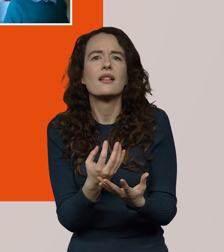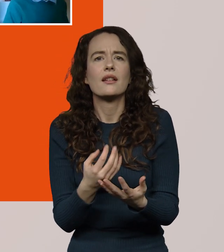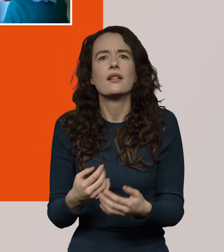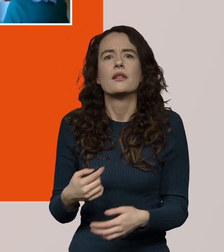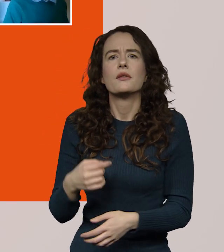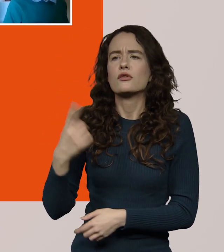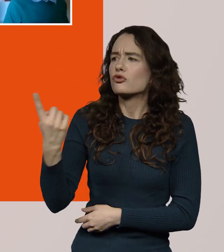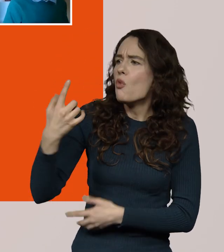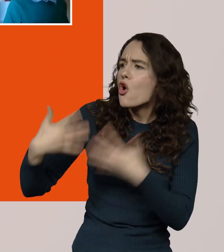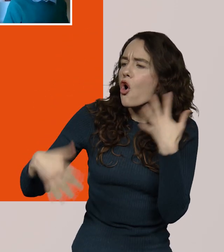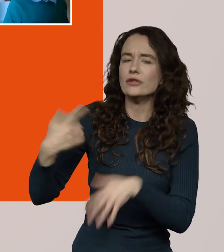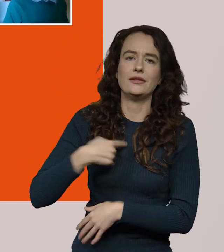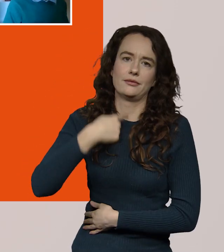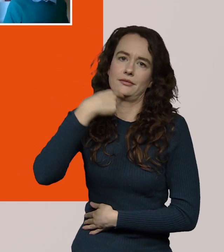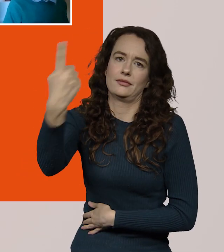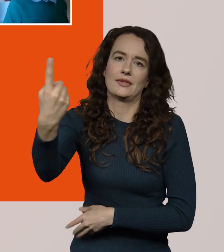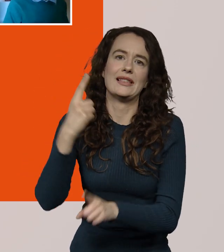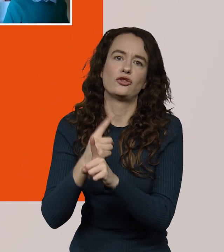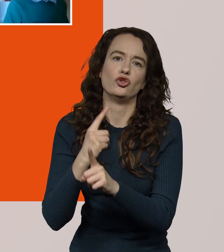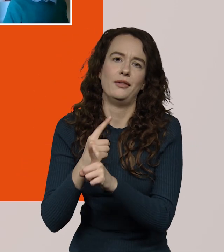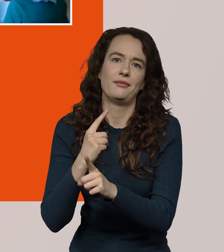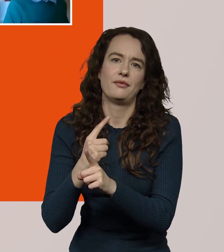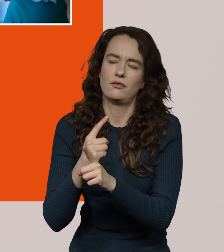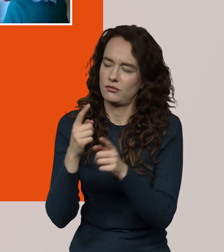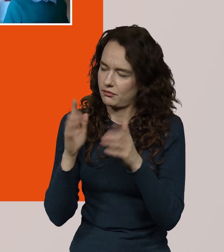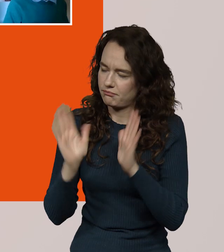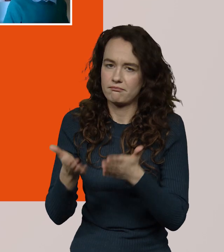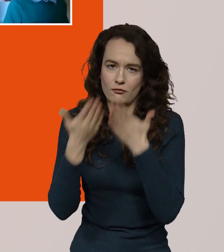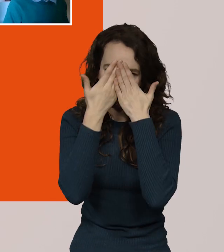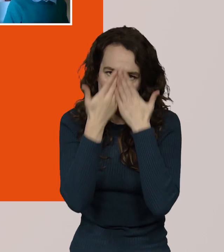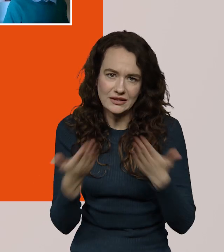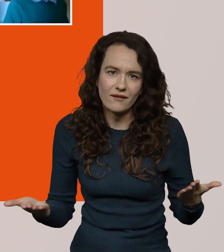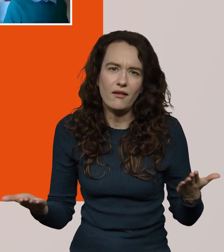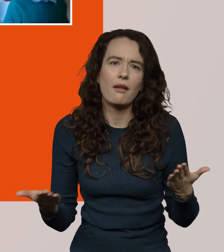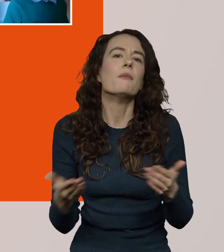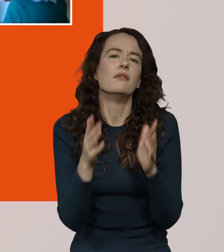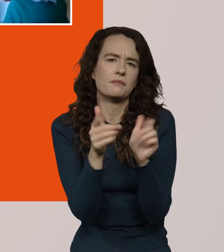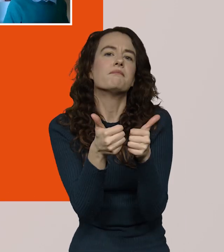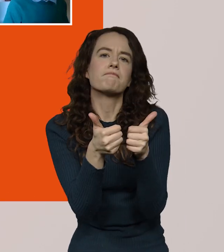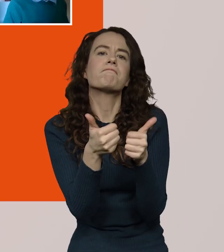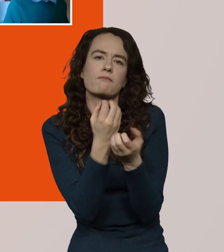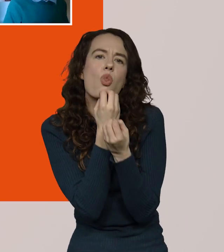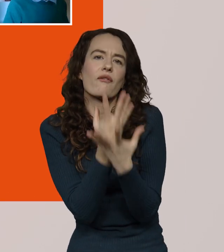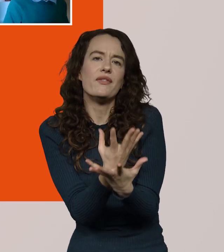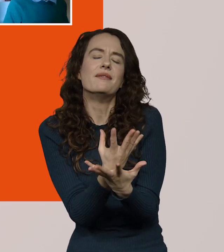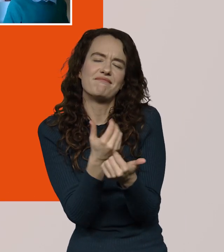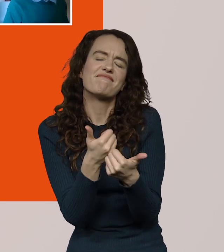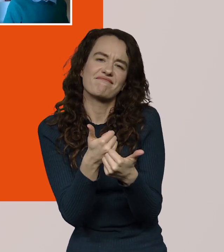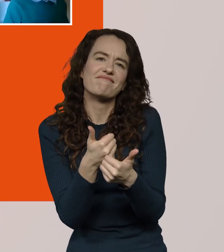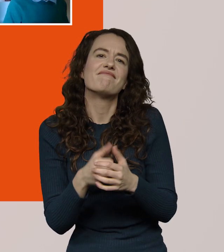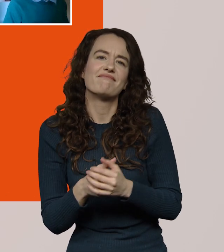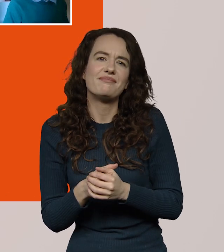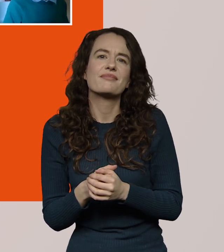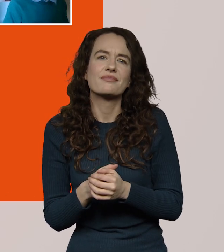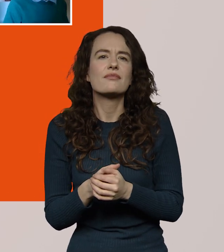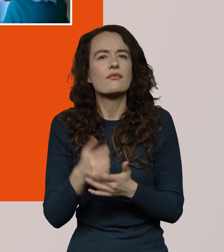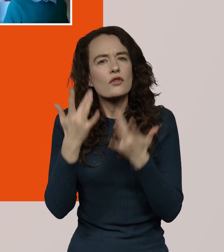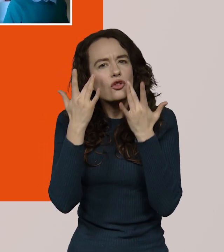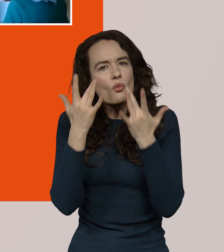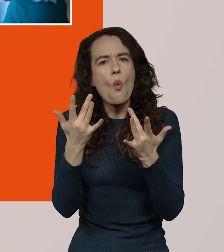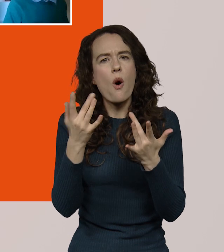brave. Or if you feel like you want to make more friends, you want to have a goal of, how can I go about